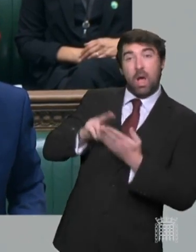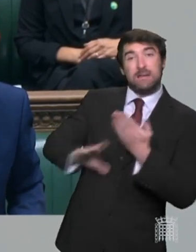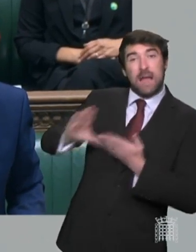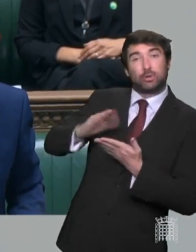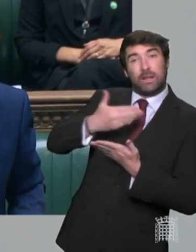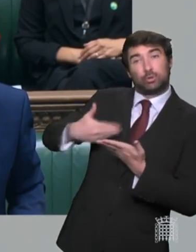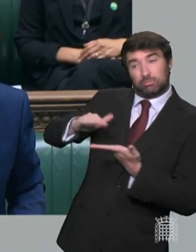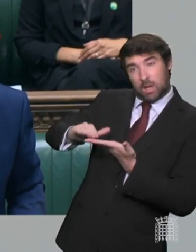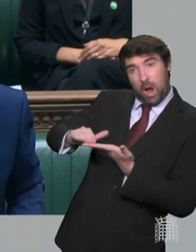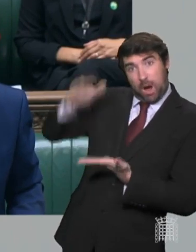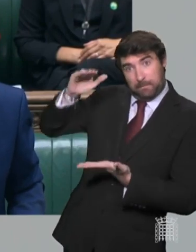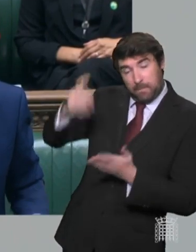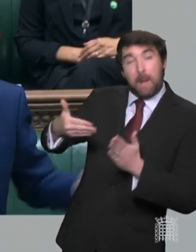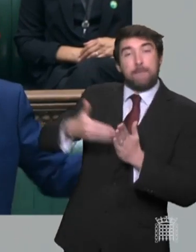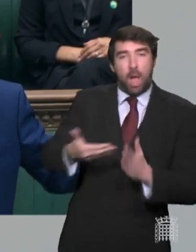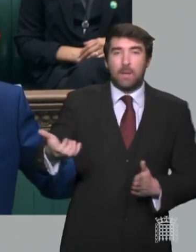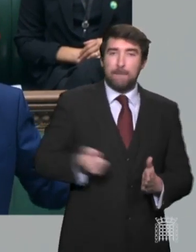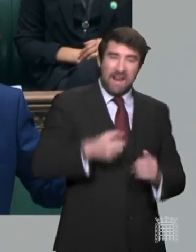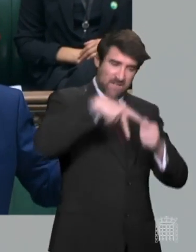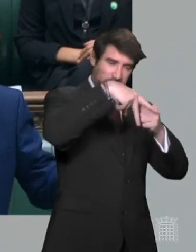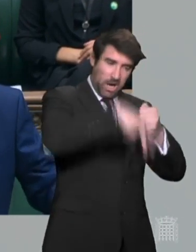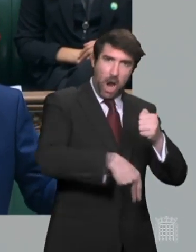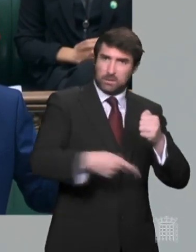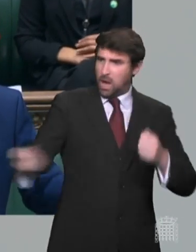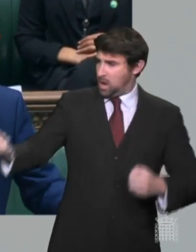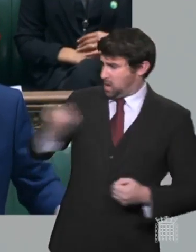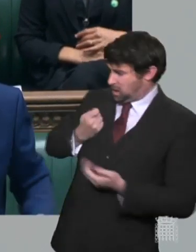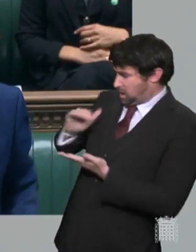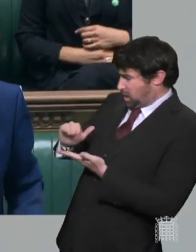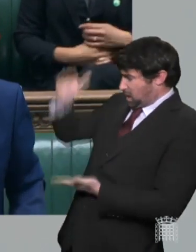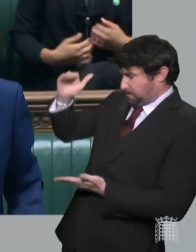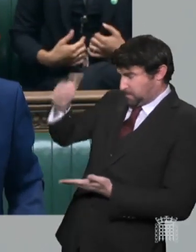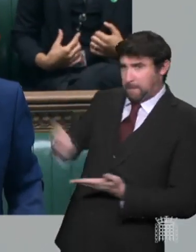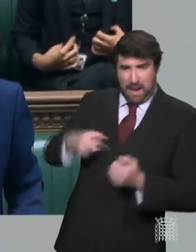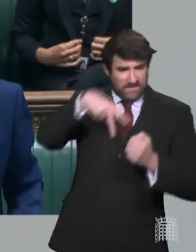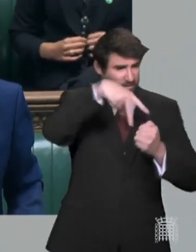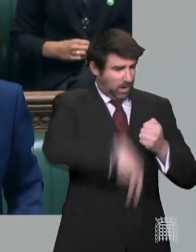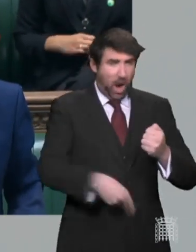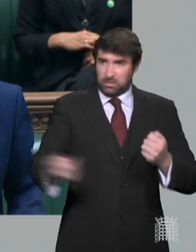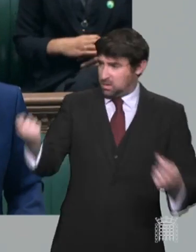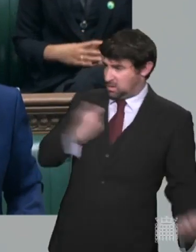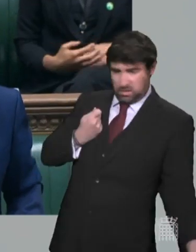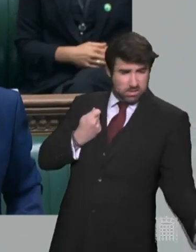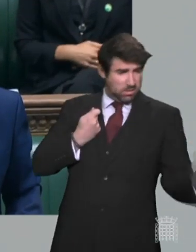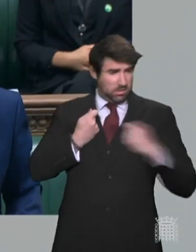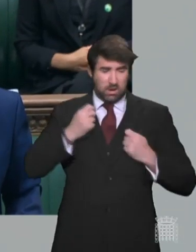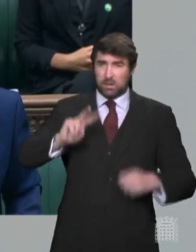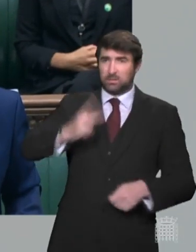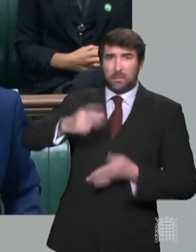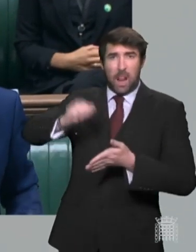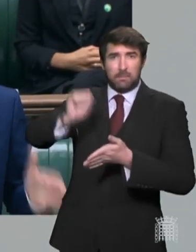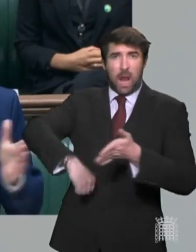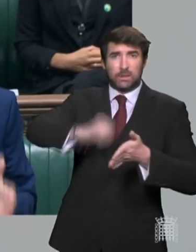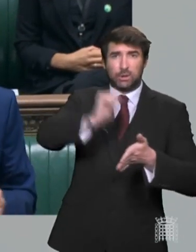year universal credit cut. They're getting hit from both sides. Of all the ways to raise